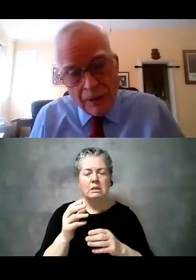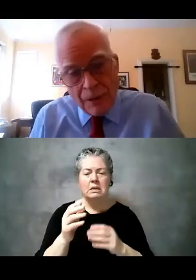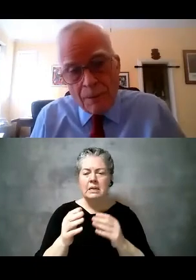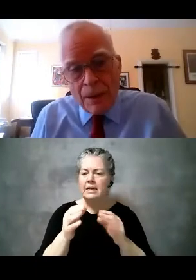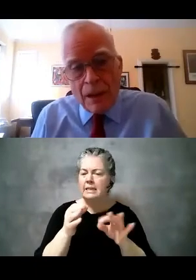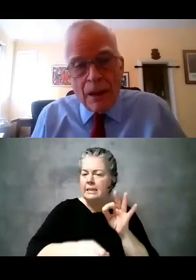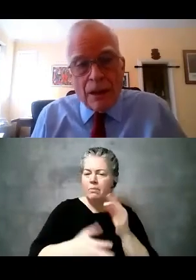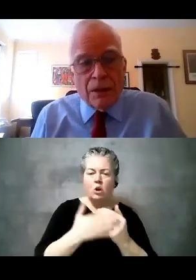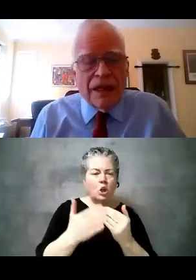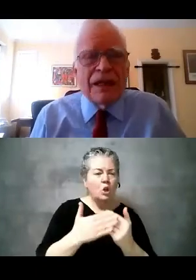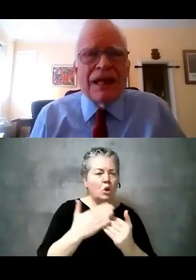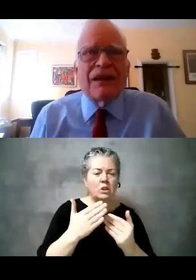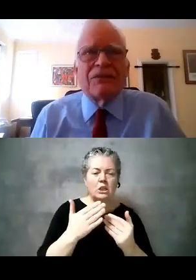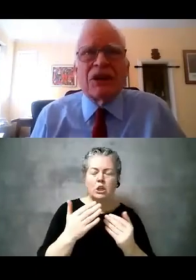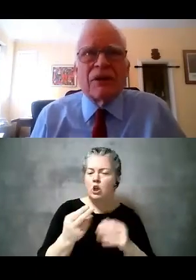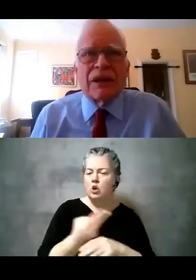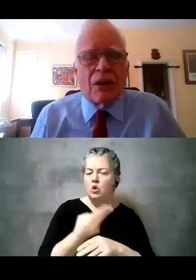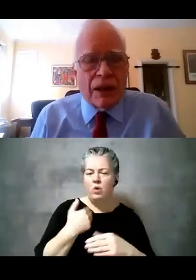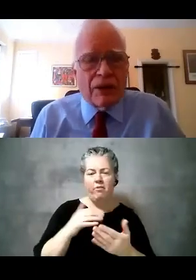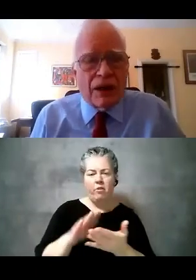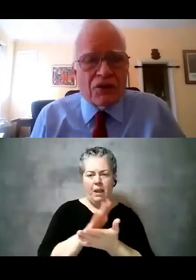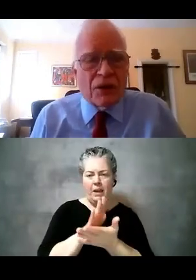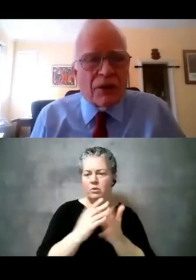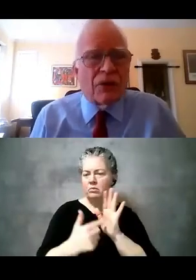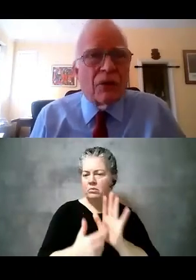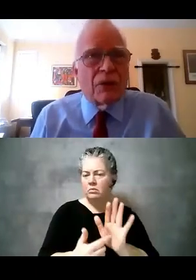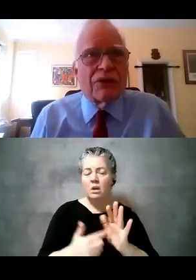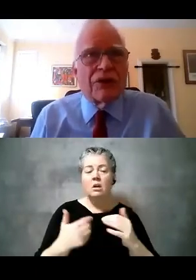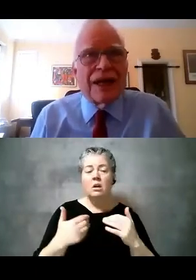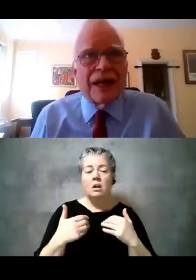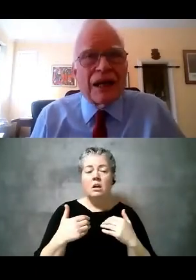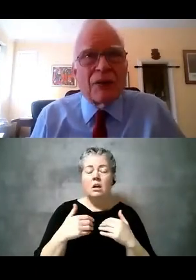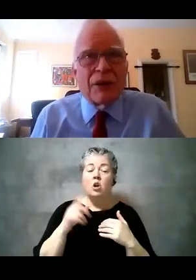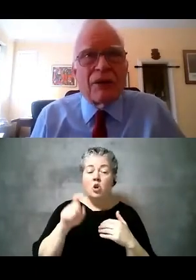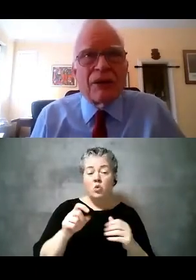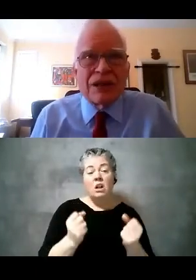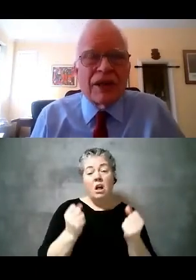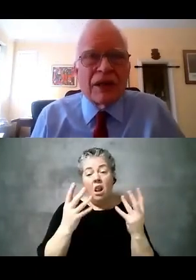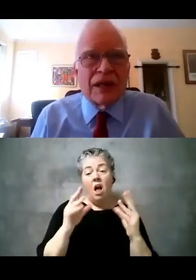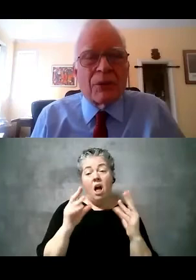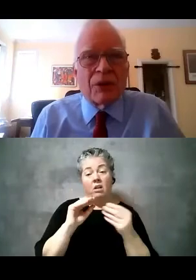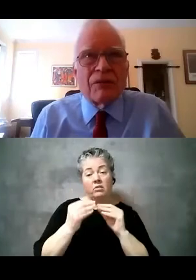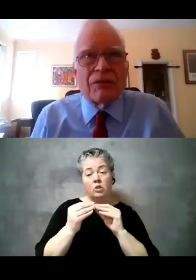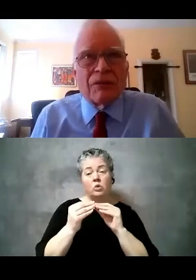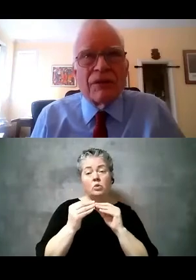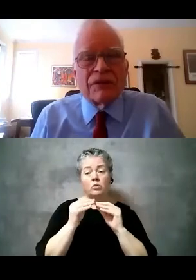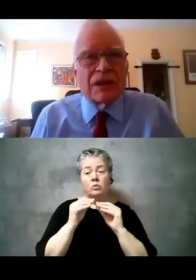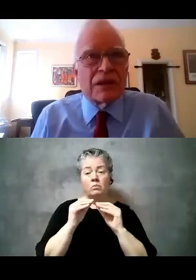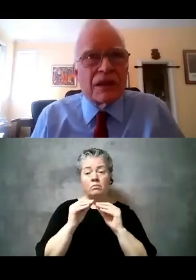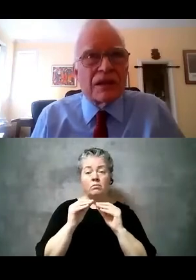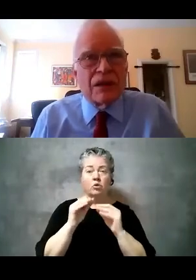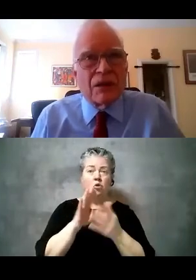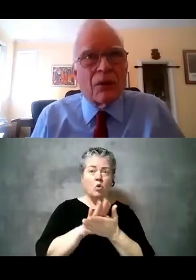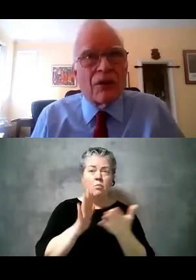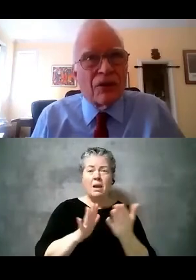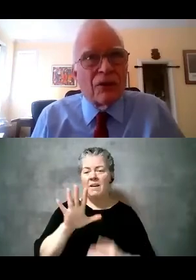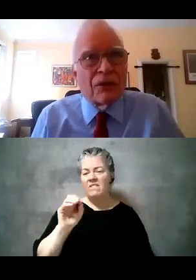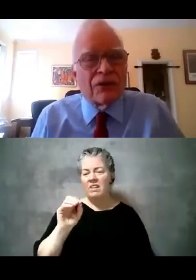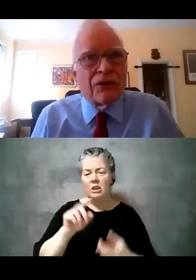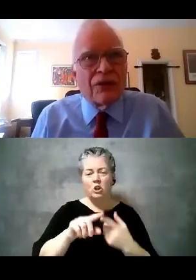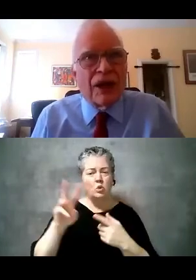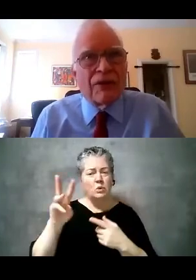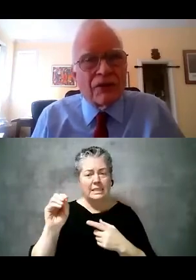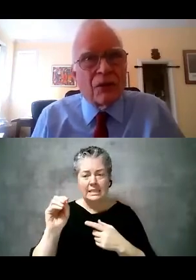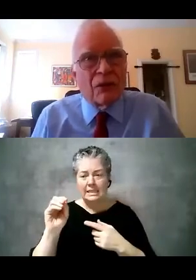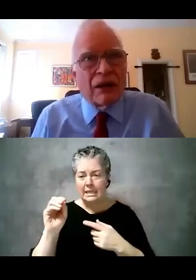this. You need to have generally quite a large number of schools to get adequate power, something in the neighborhood of 50 to 60 or more